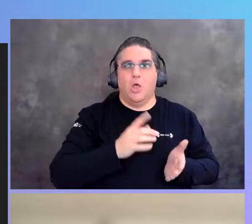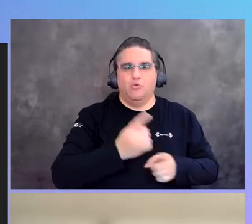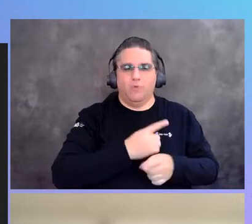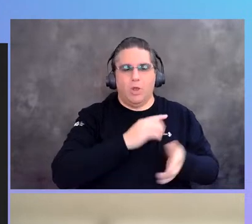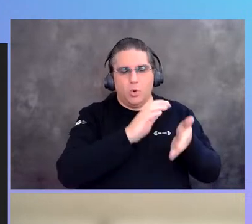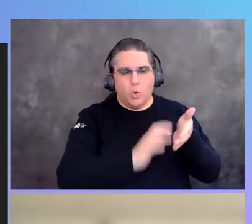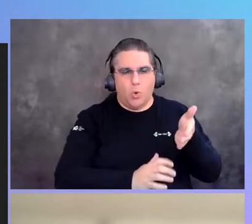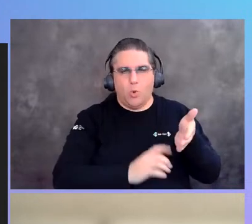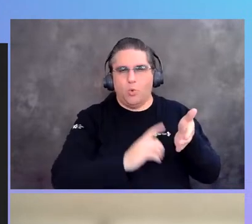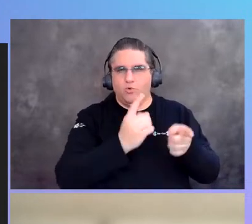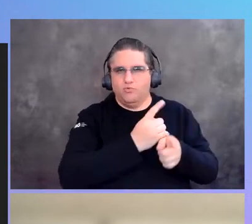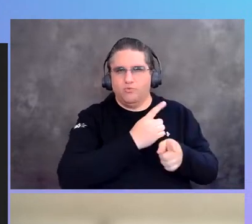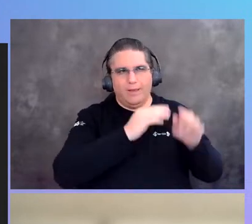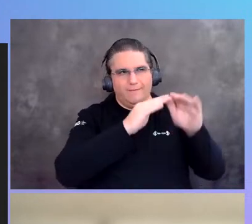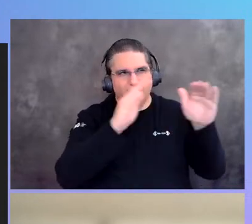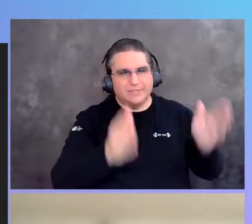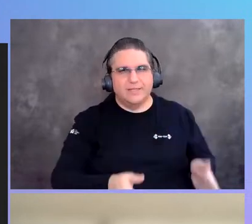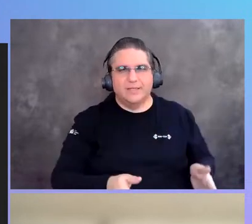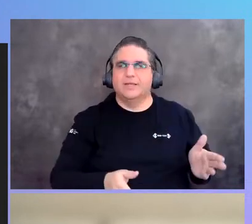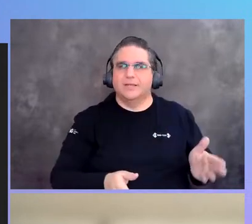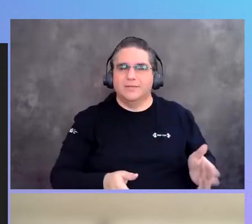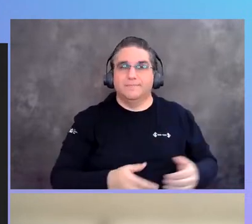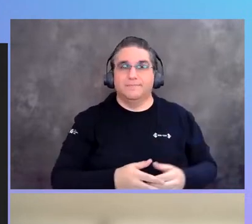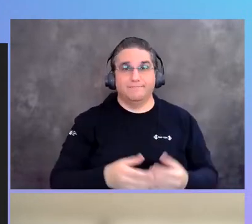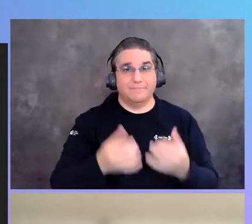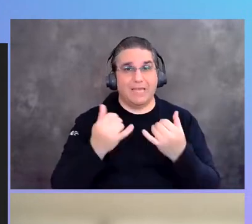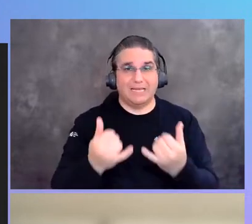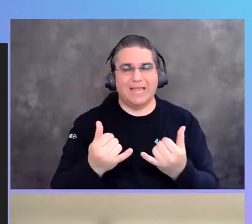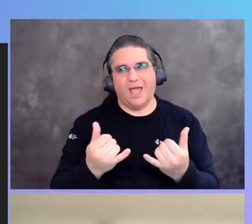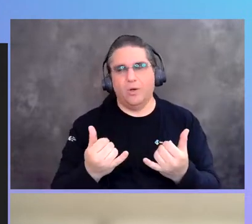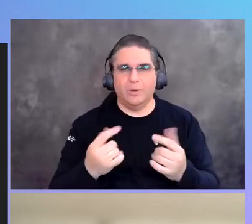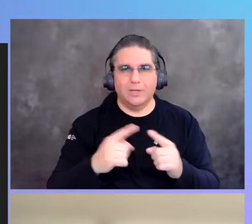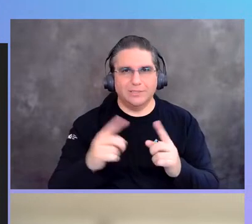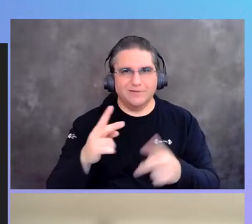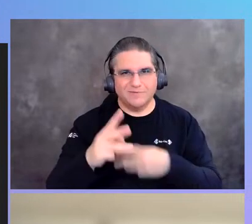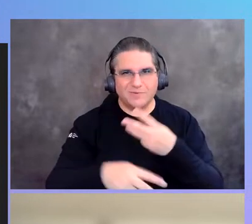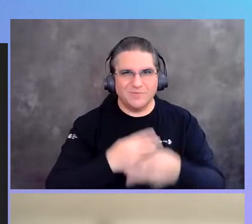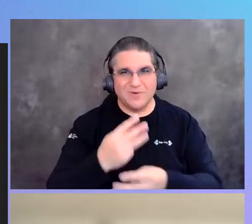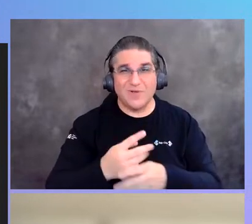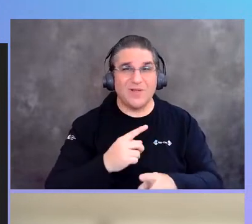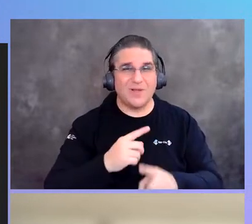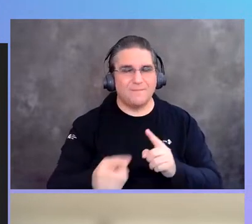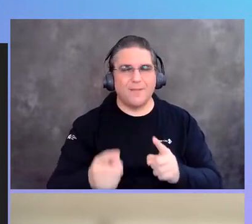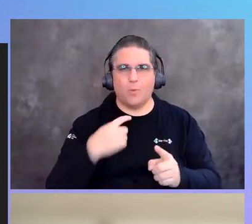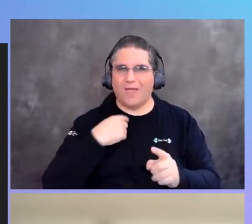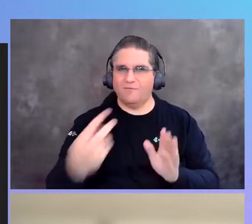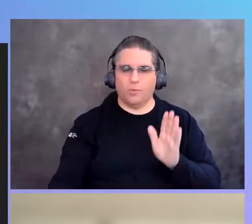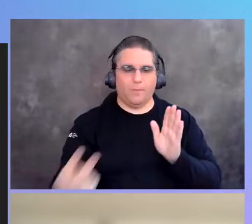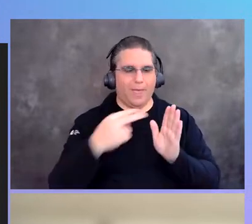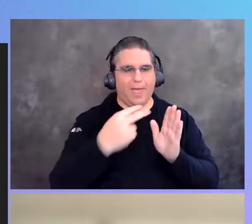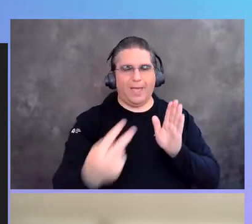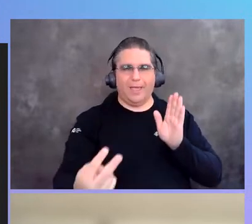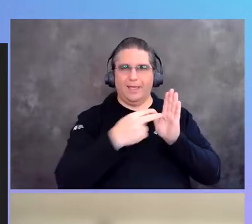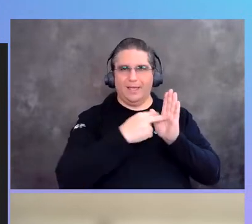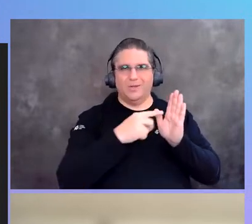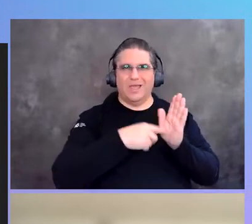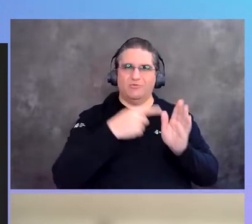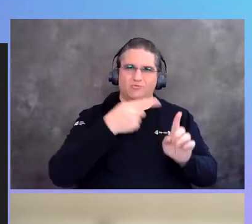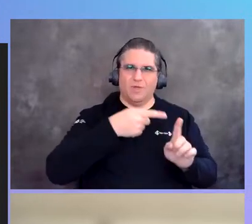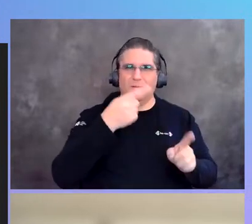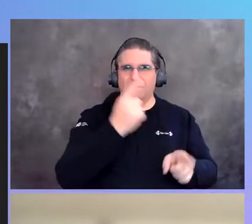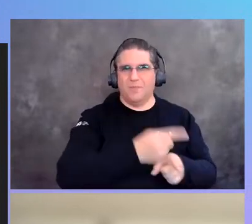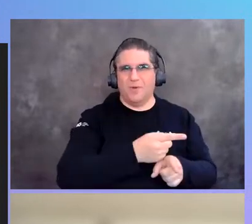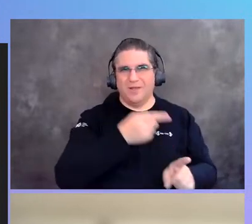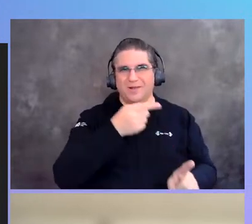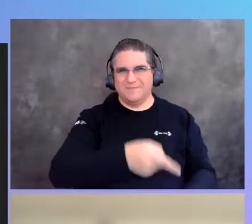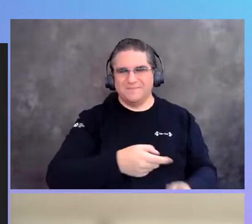place where everyone uses different frameworks to bring it forward, but I think we always have to come back to that. Right. So